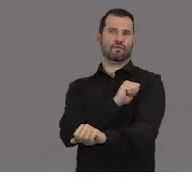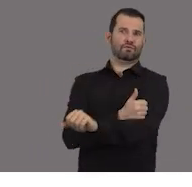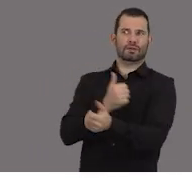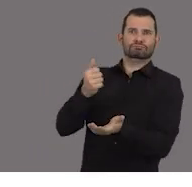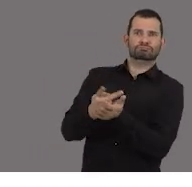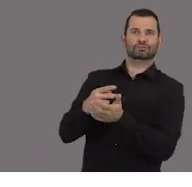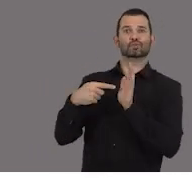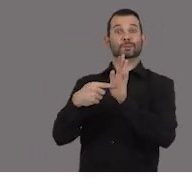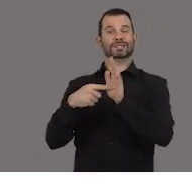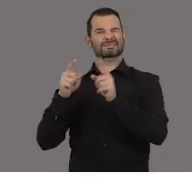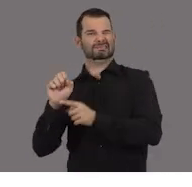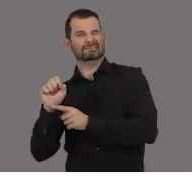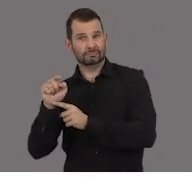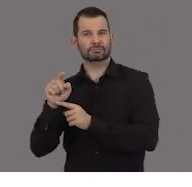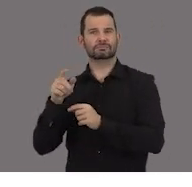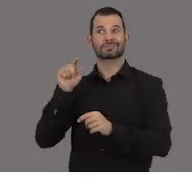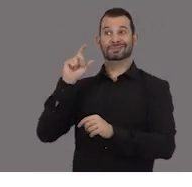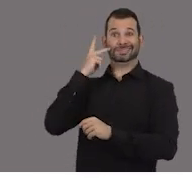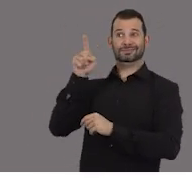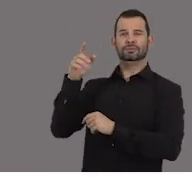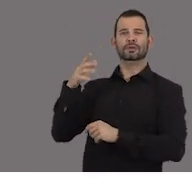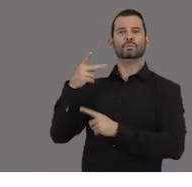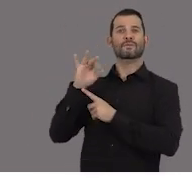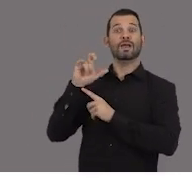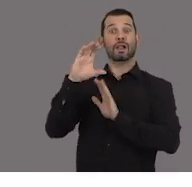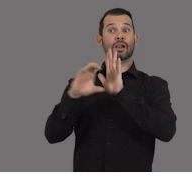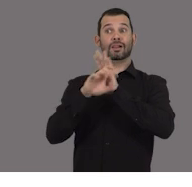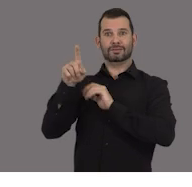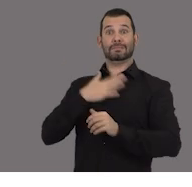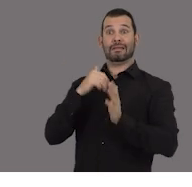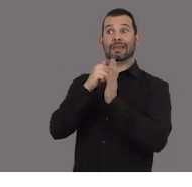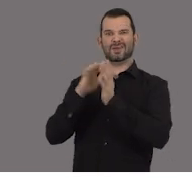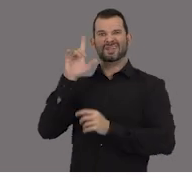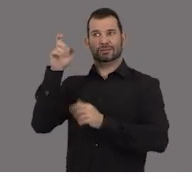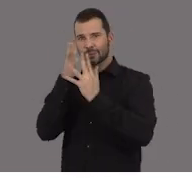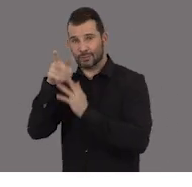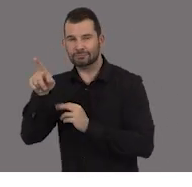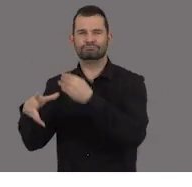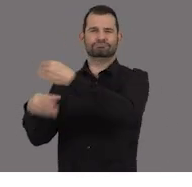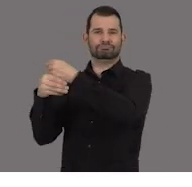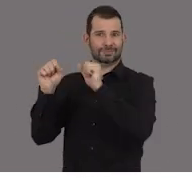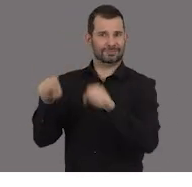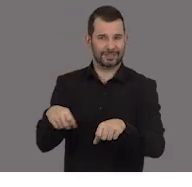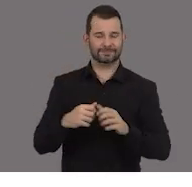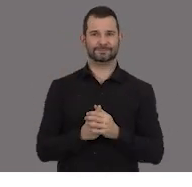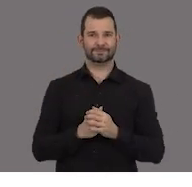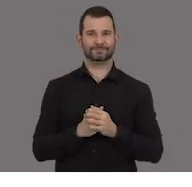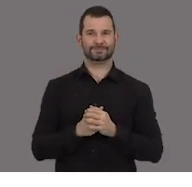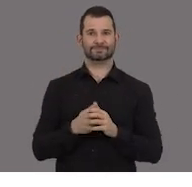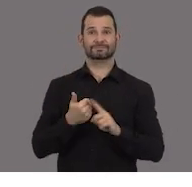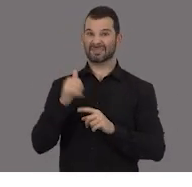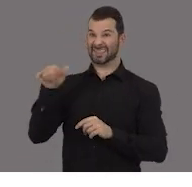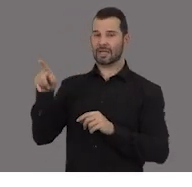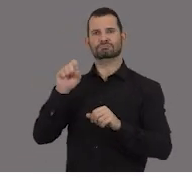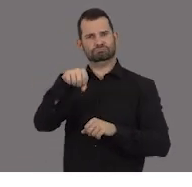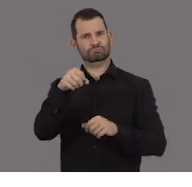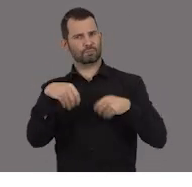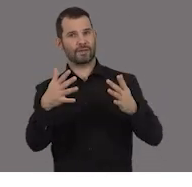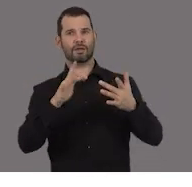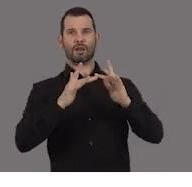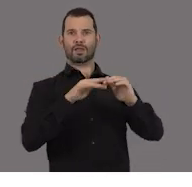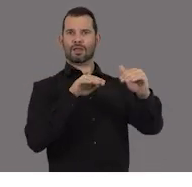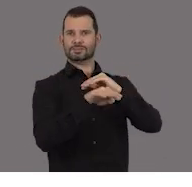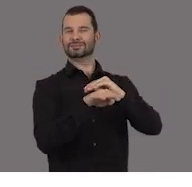Authorized Representatives from the Profile section in My Account. This does provide online